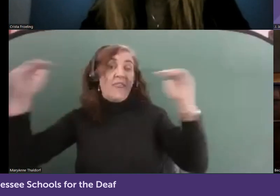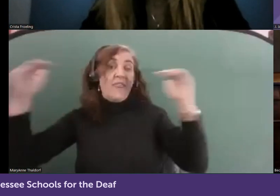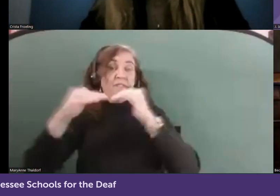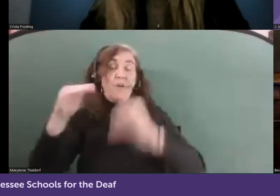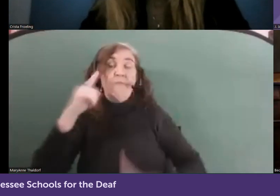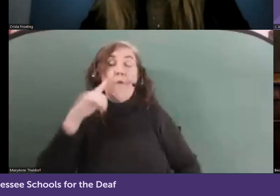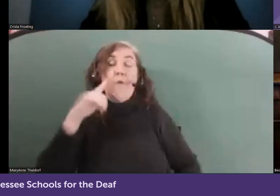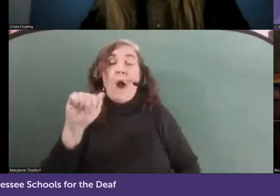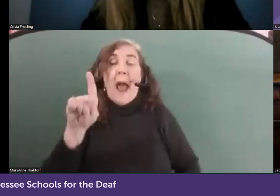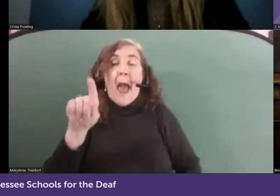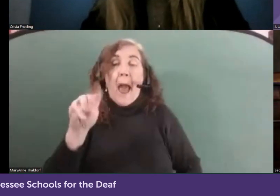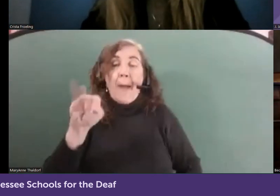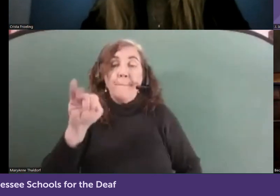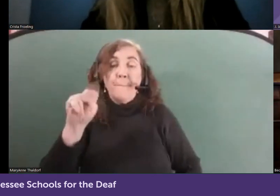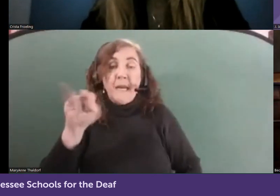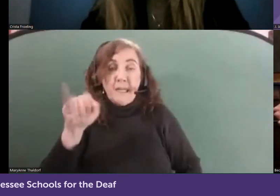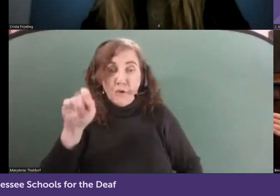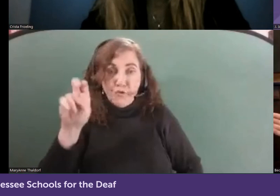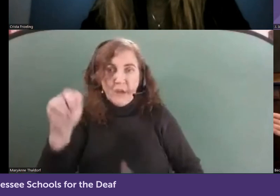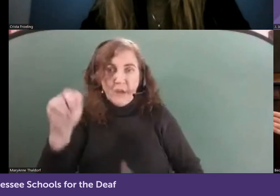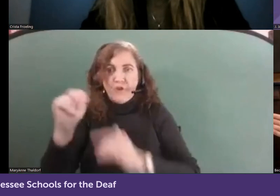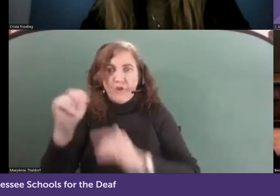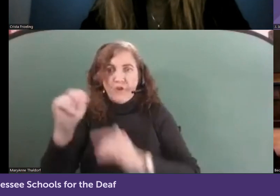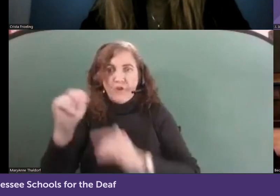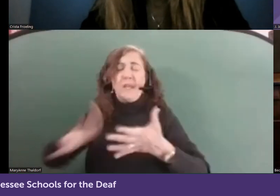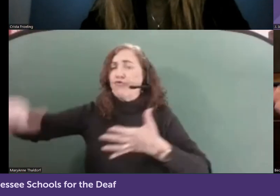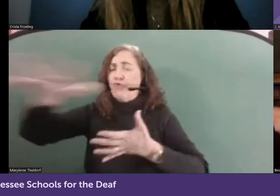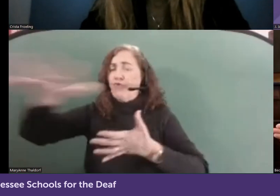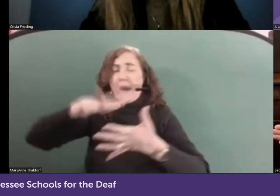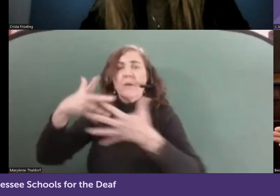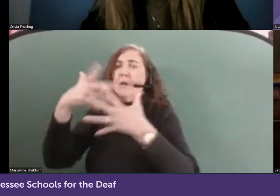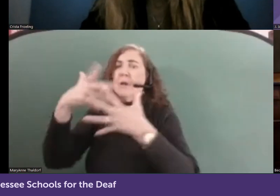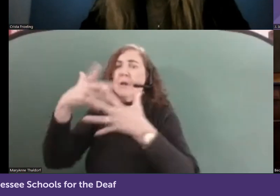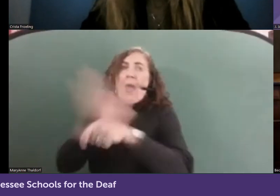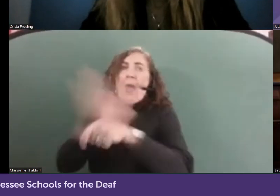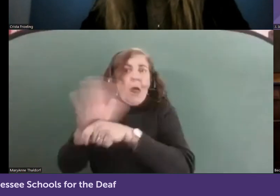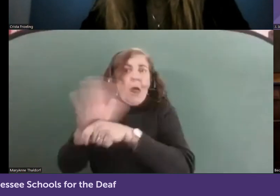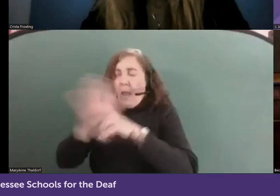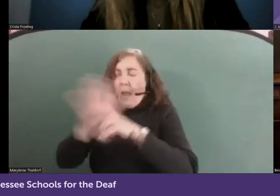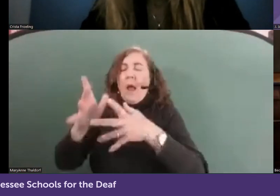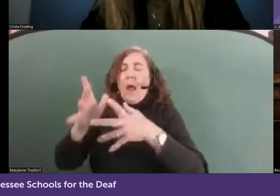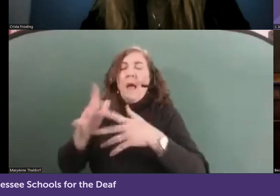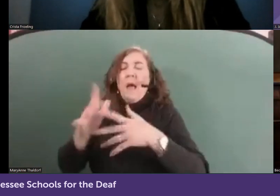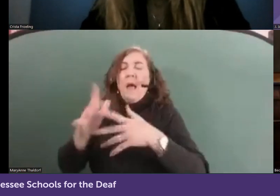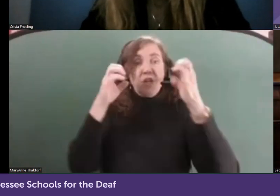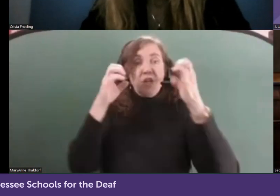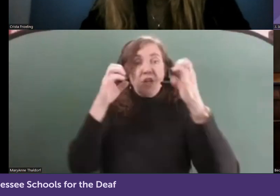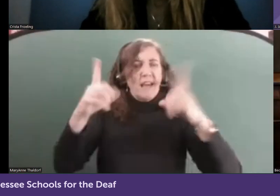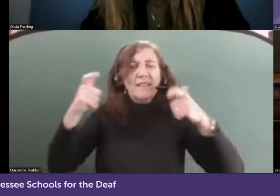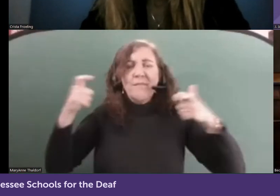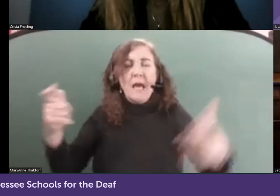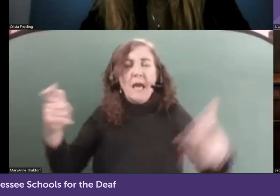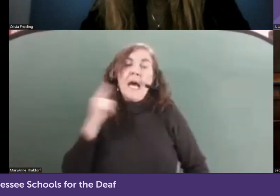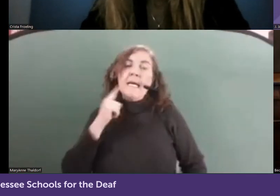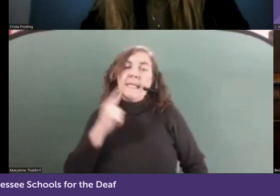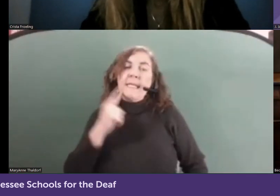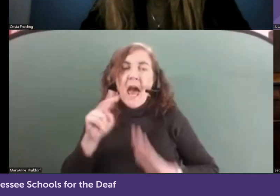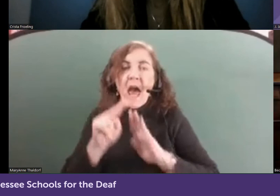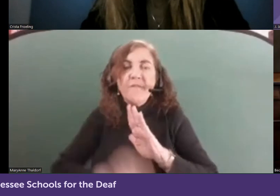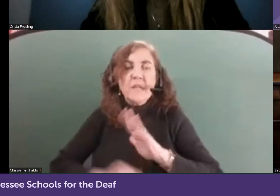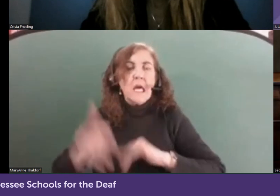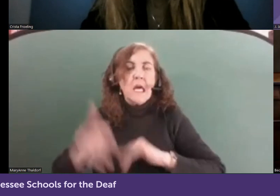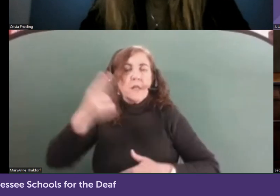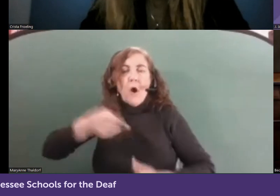with their administrators. Special education is huge. Deafness, hard of hearing, is a